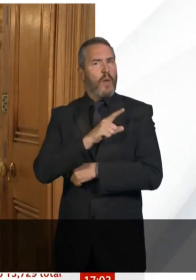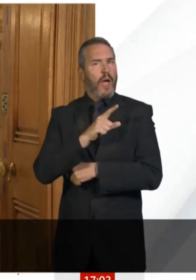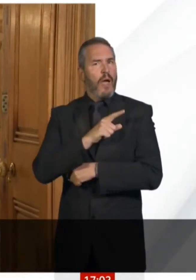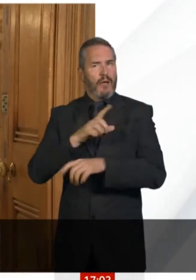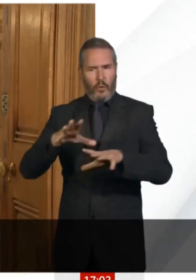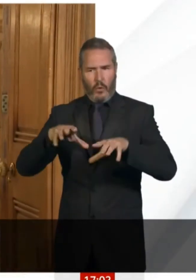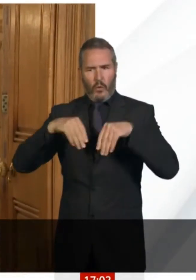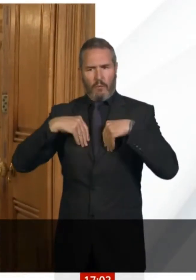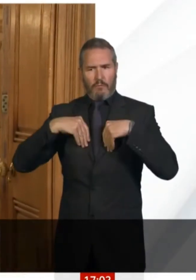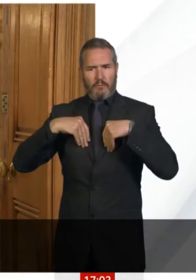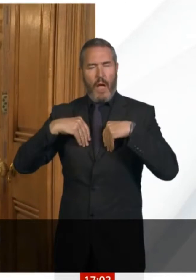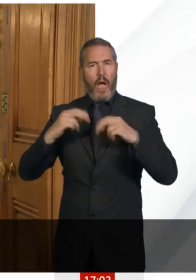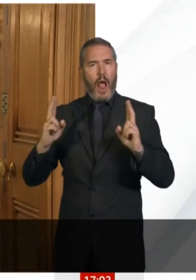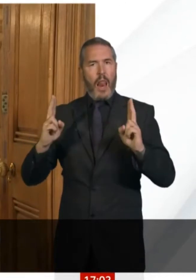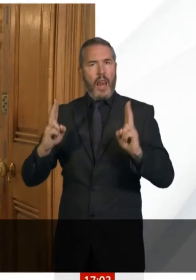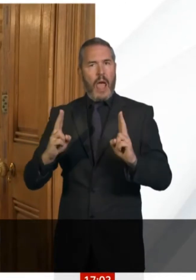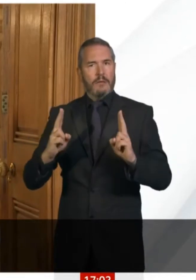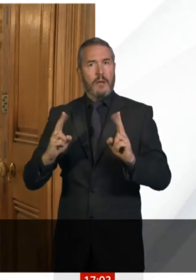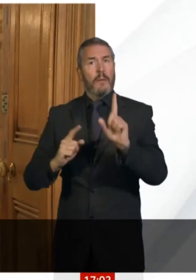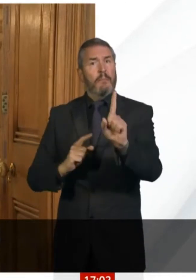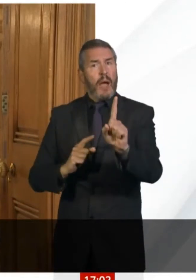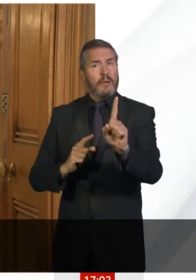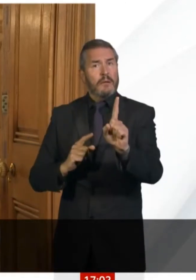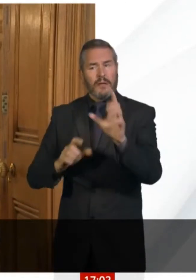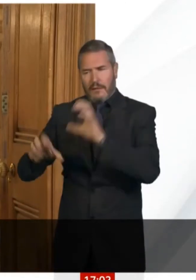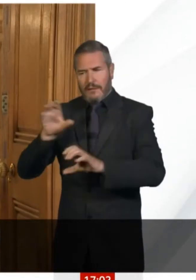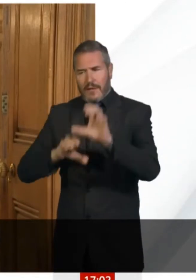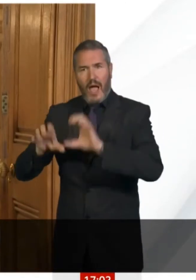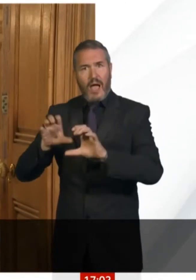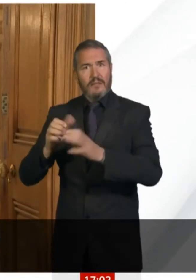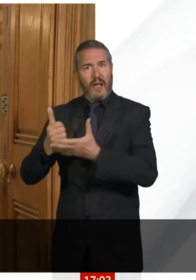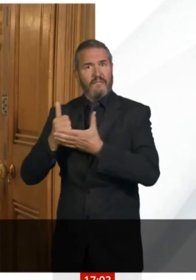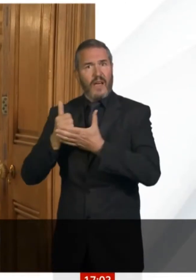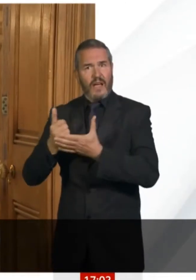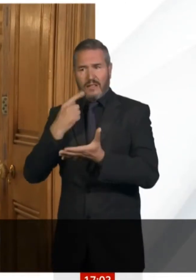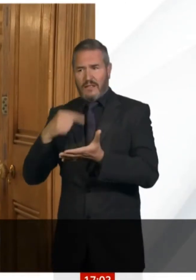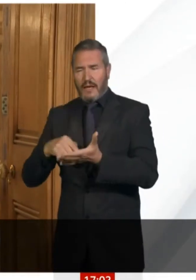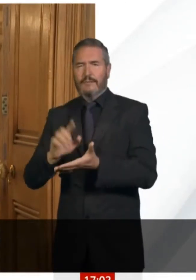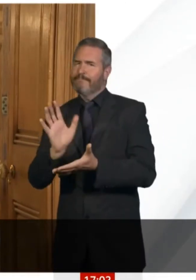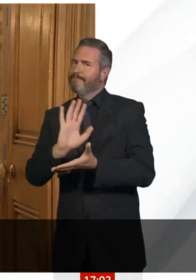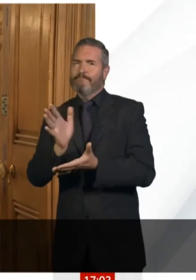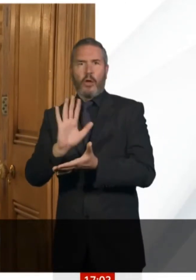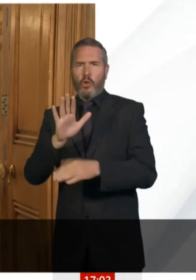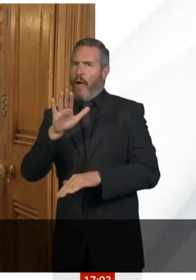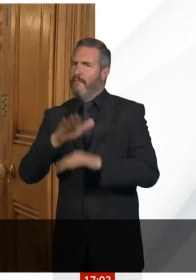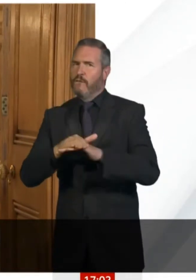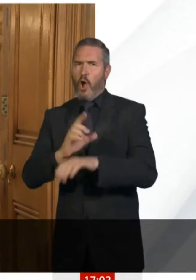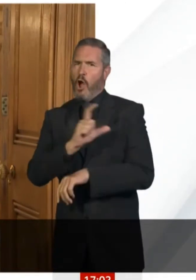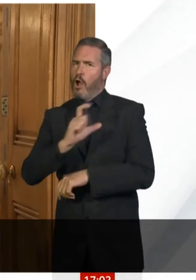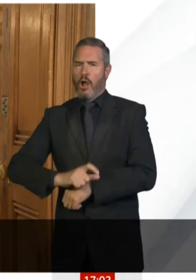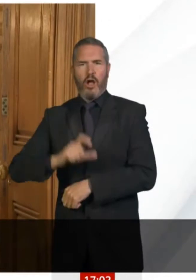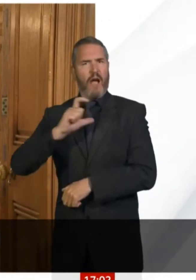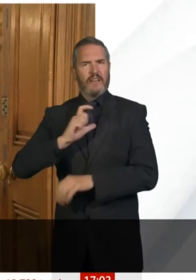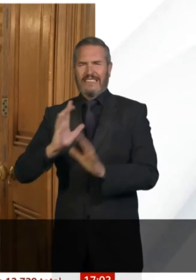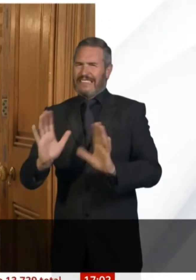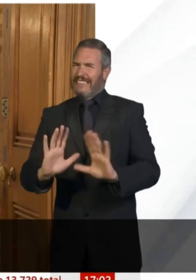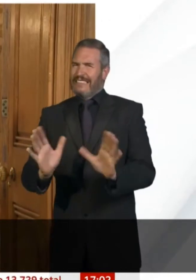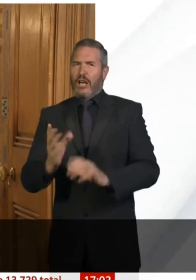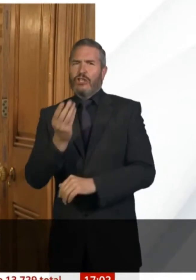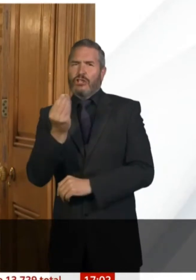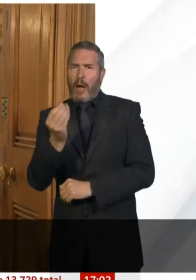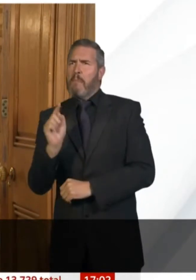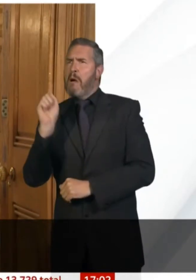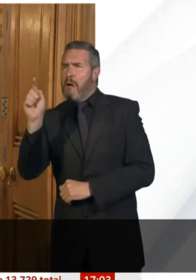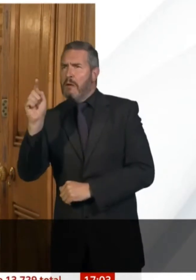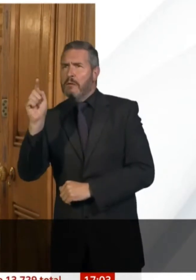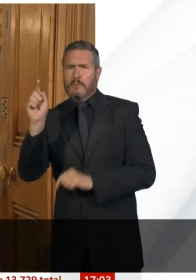of this virus. But SAGE also say that it is a mixed and inconsistent picture, and in some settings, infections